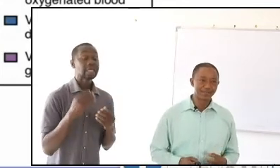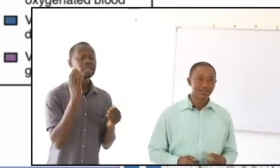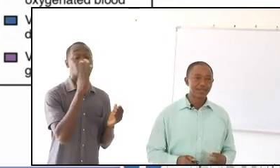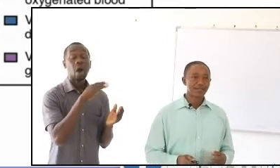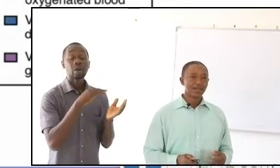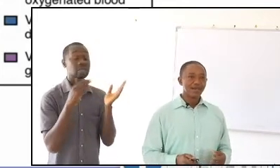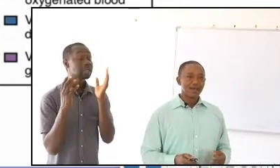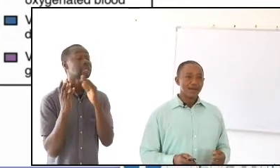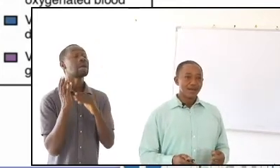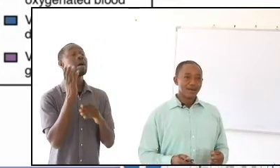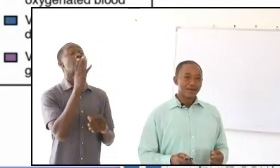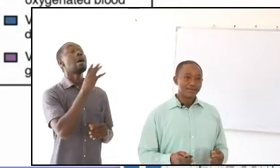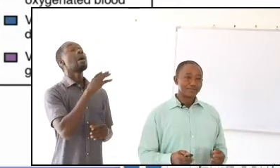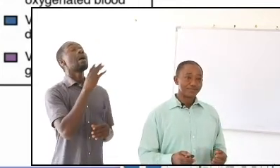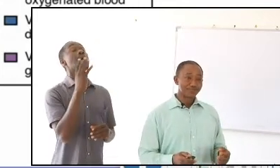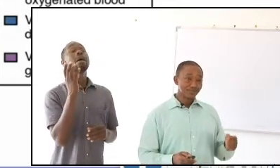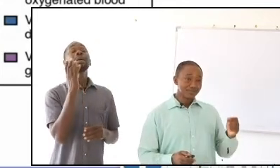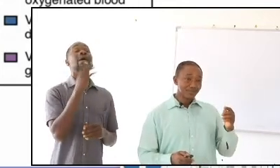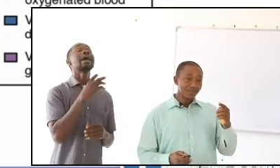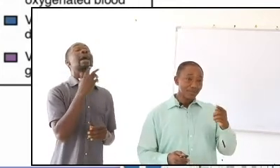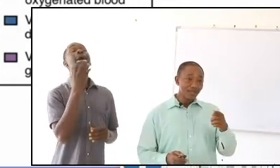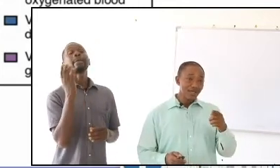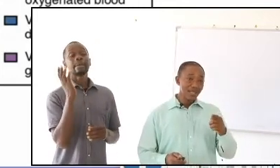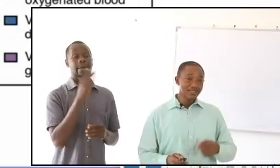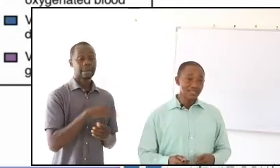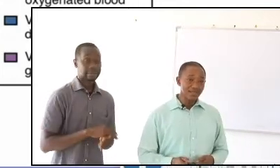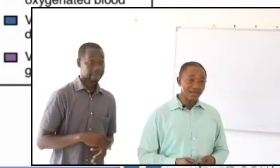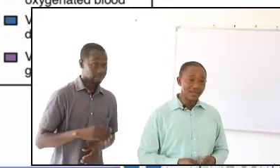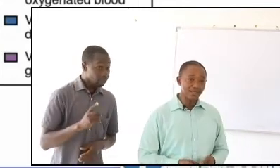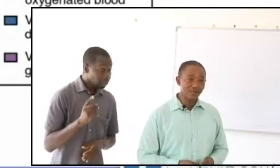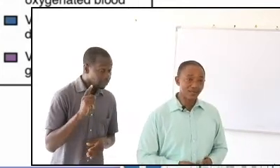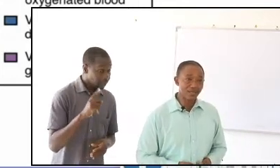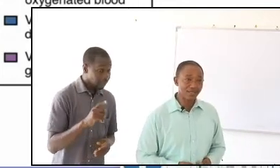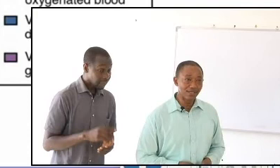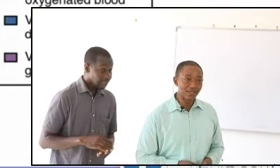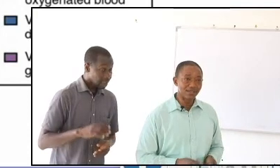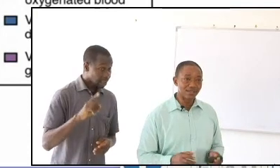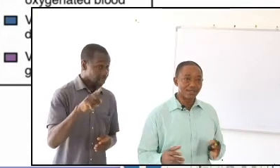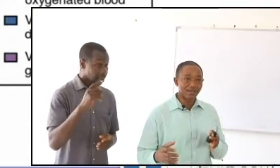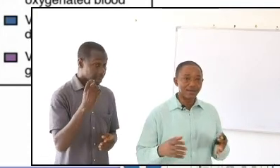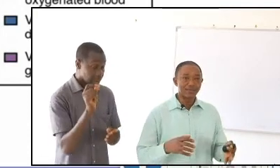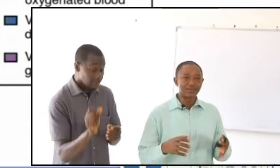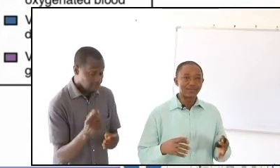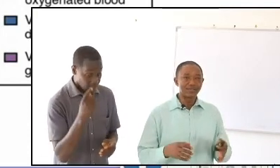oxygen. There is the little one,